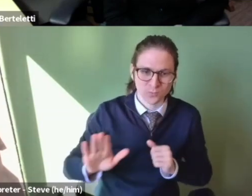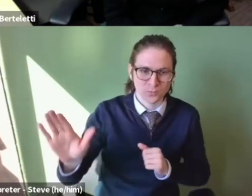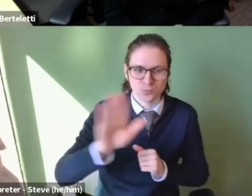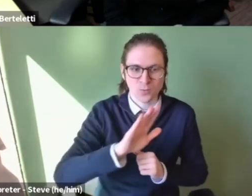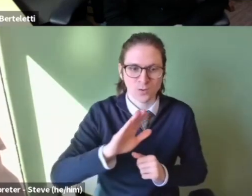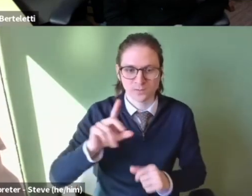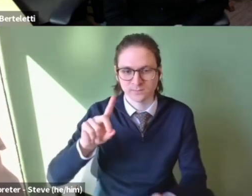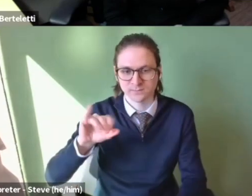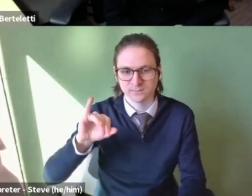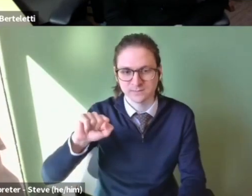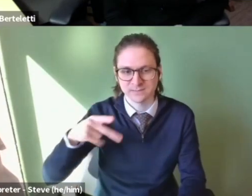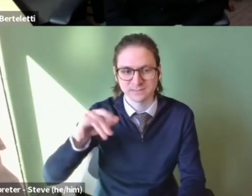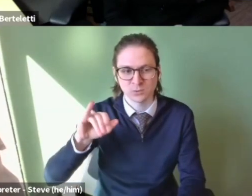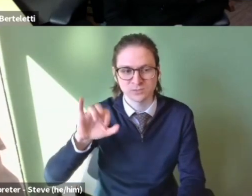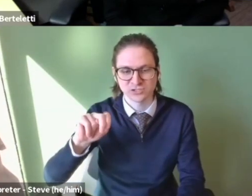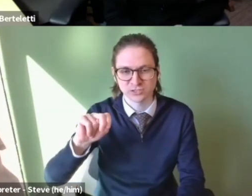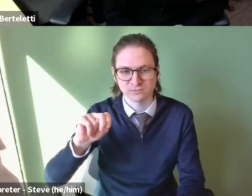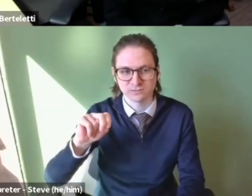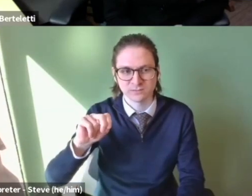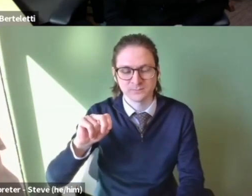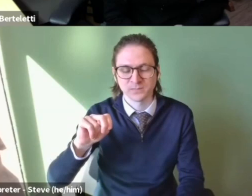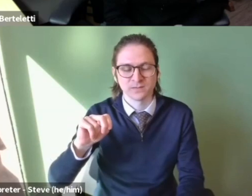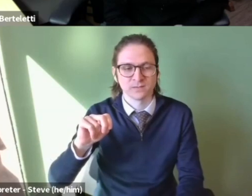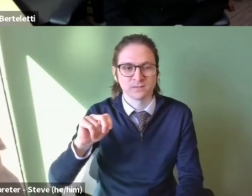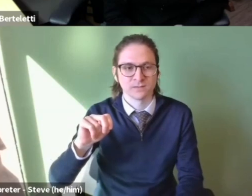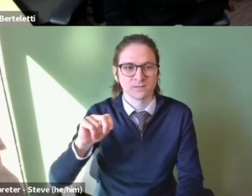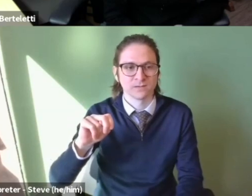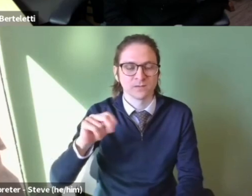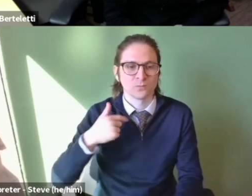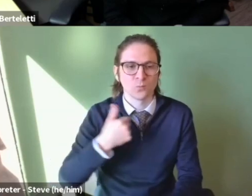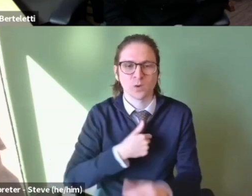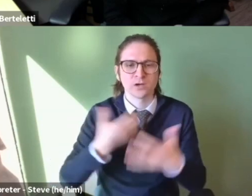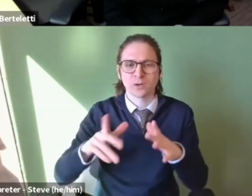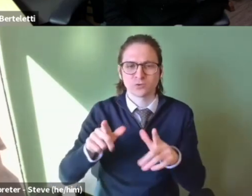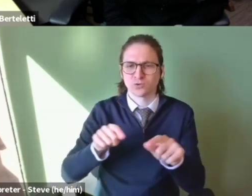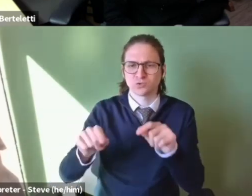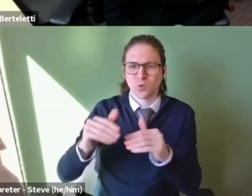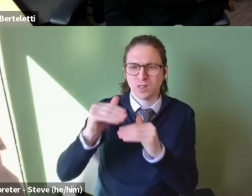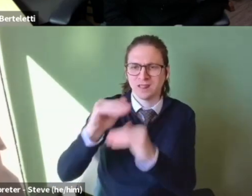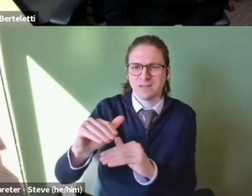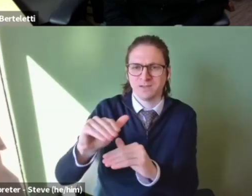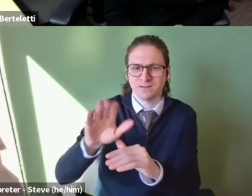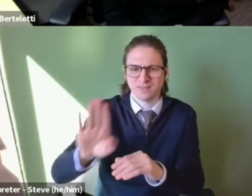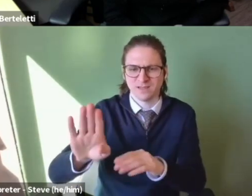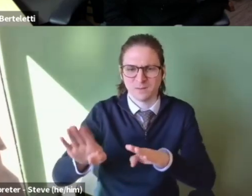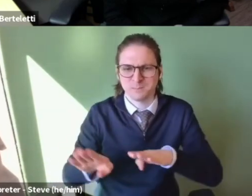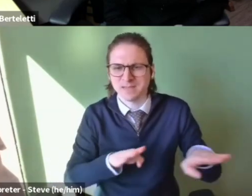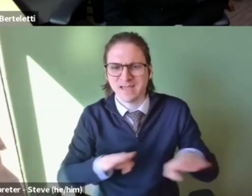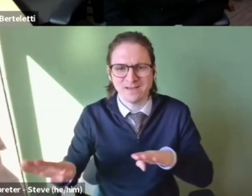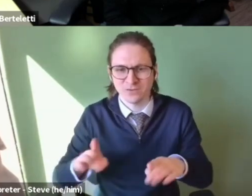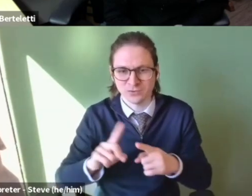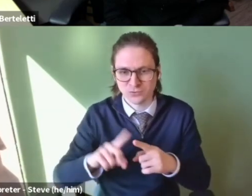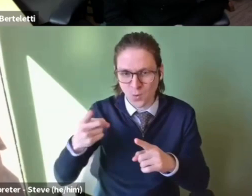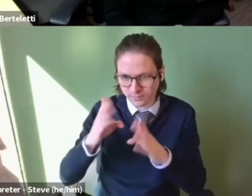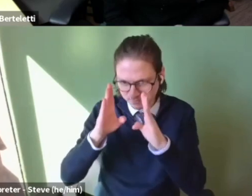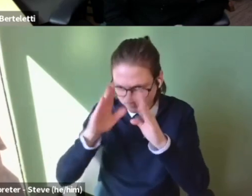don't want to try to control or constrain the aspects of their behavior and thinking that are the ones you're interested in.